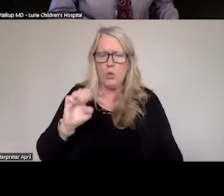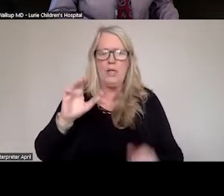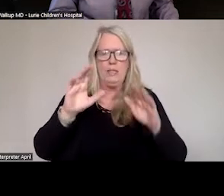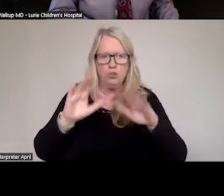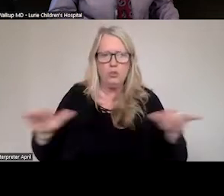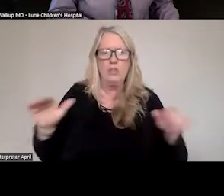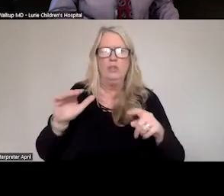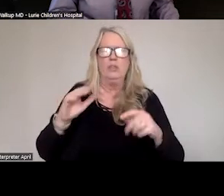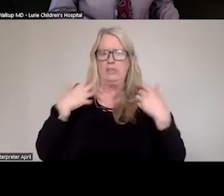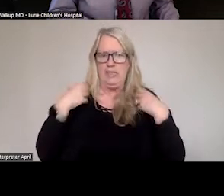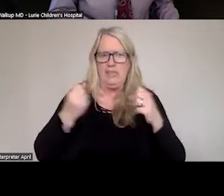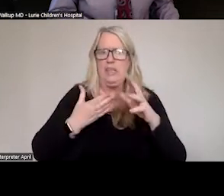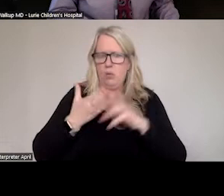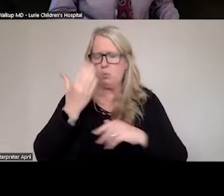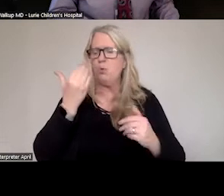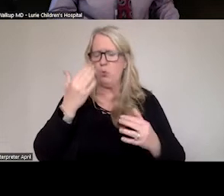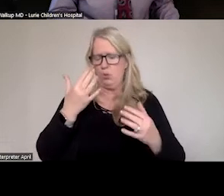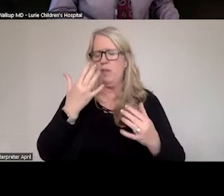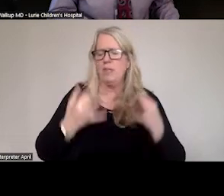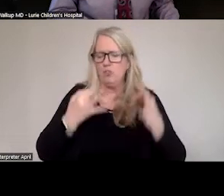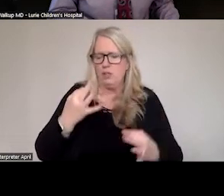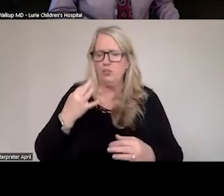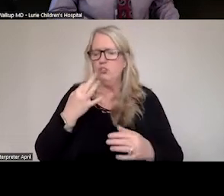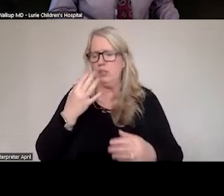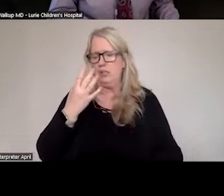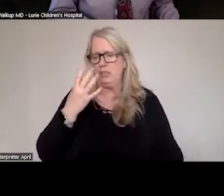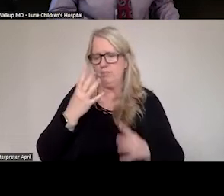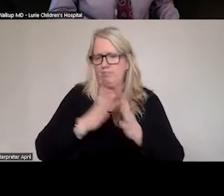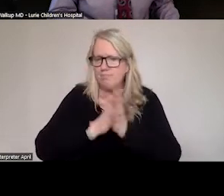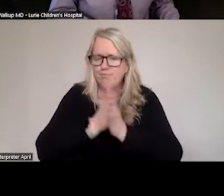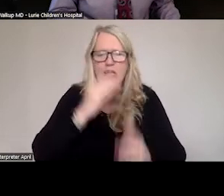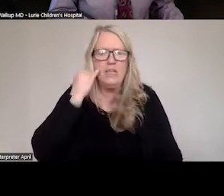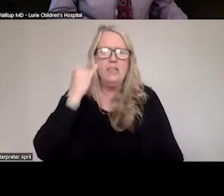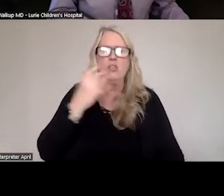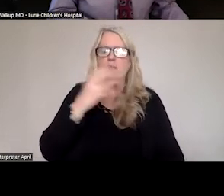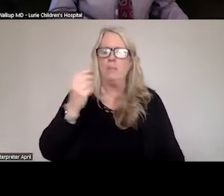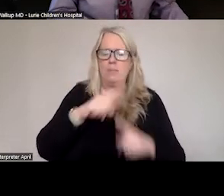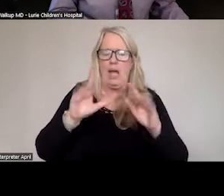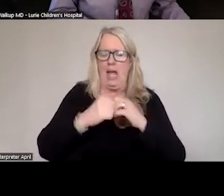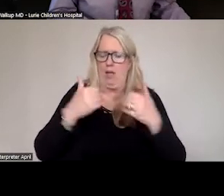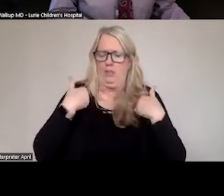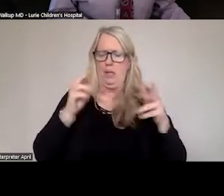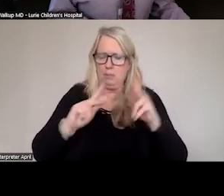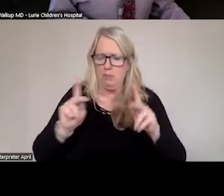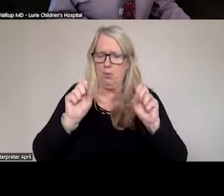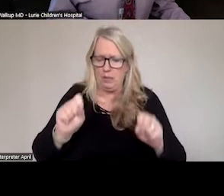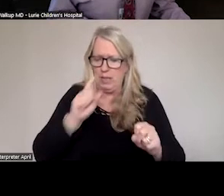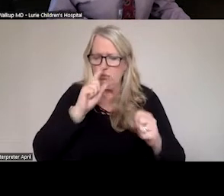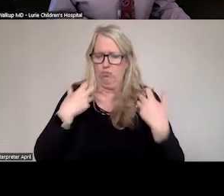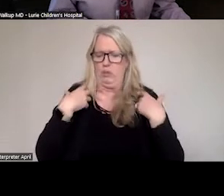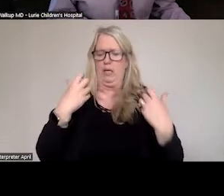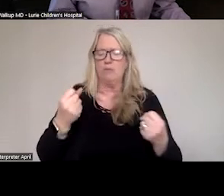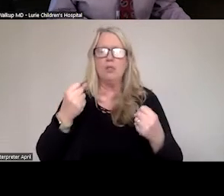Initiative is really looking at the outcomes that are impacted by trauma, right? And how young people could really recover that, but